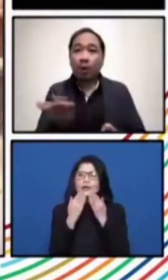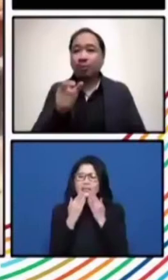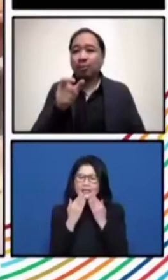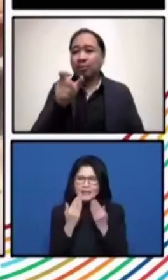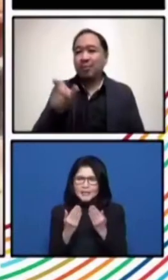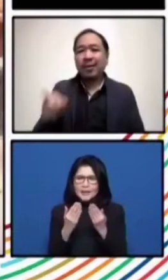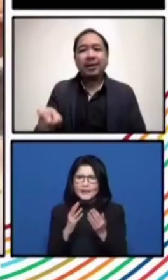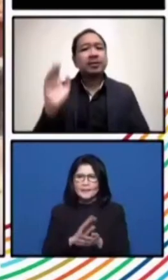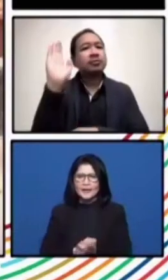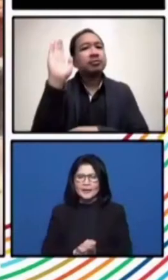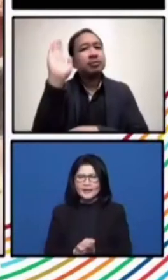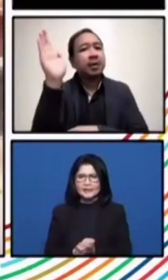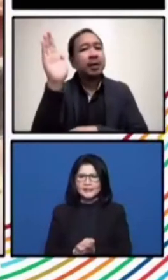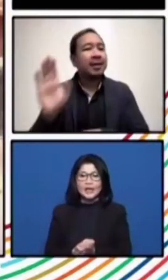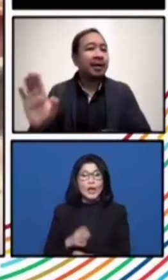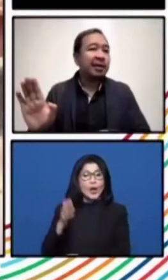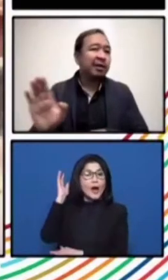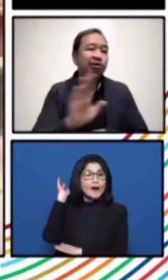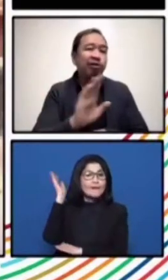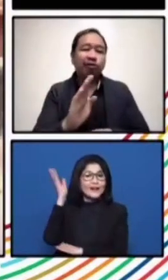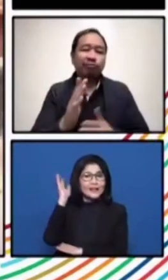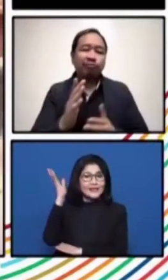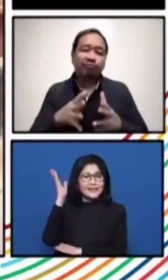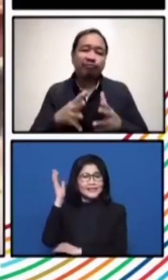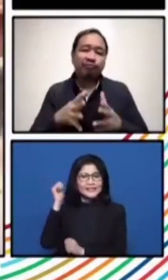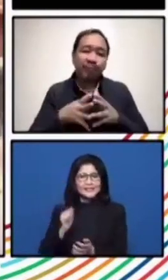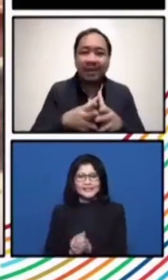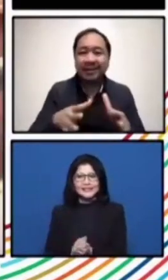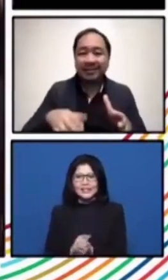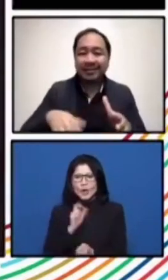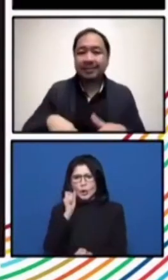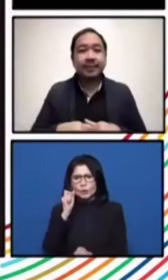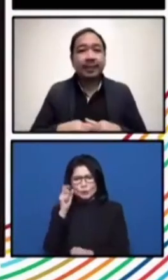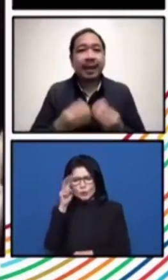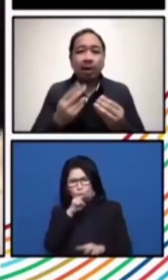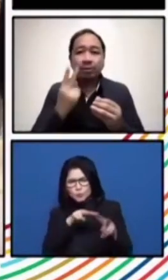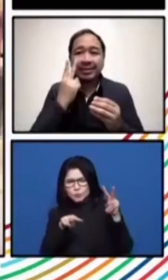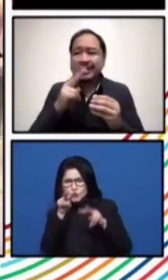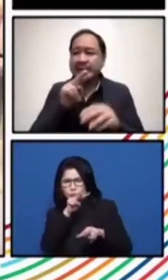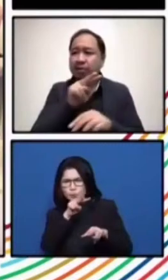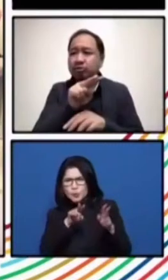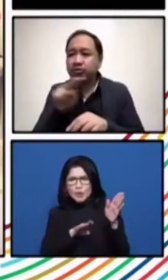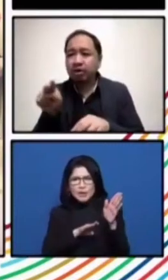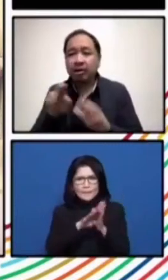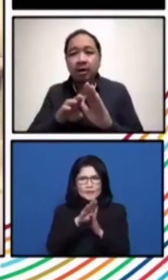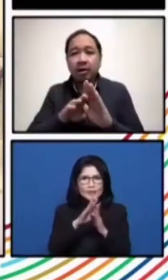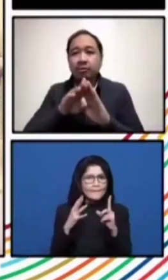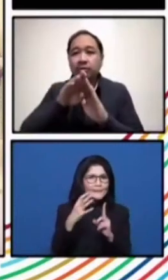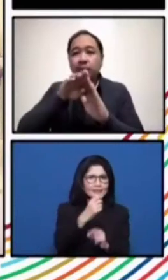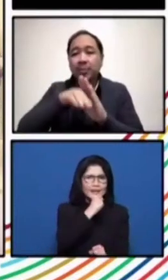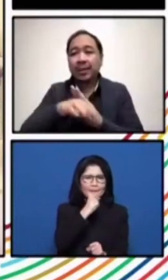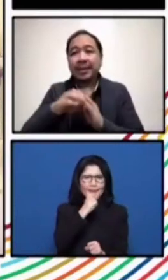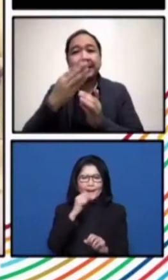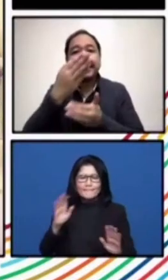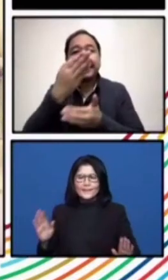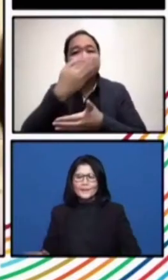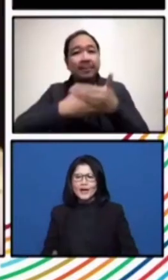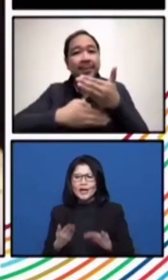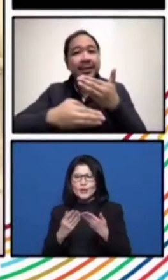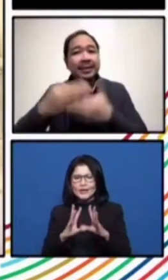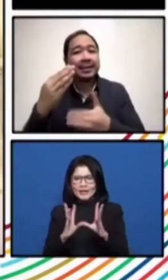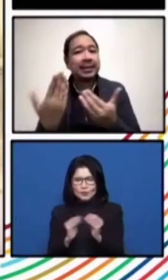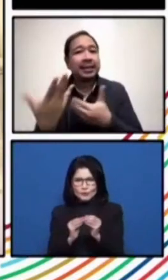to track progress towards achieving this ability inclusive development on December 3rd